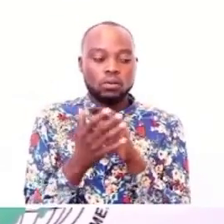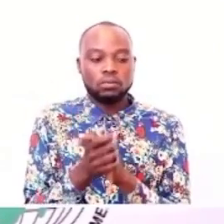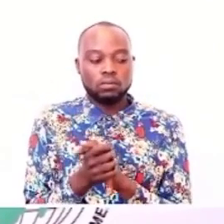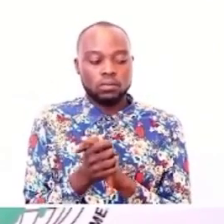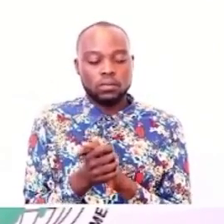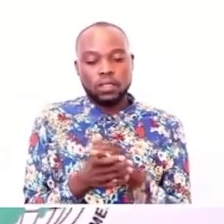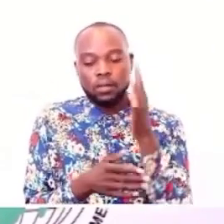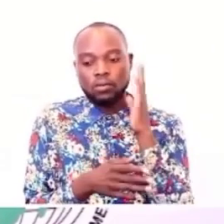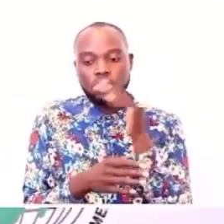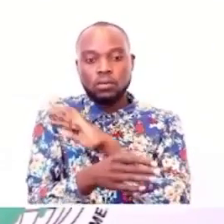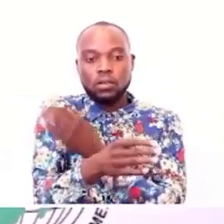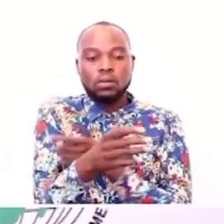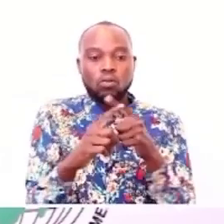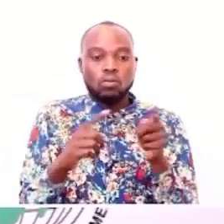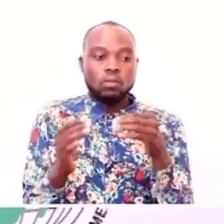energy and